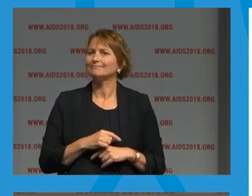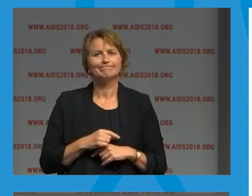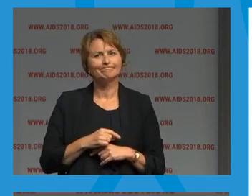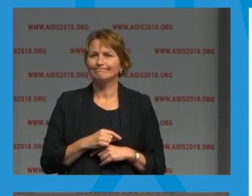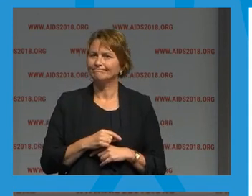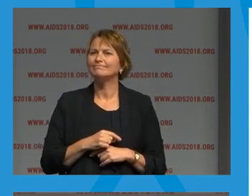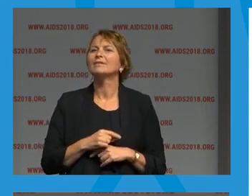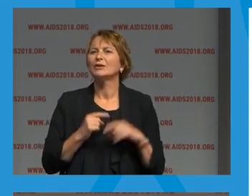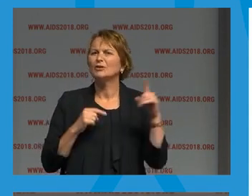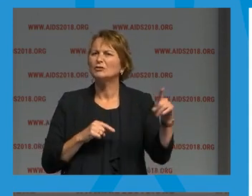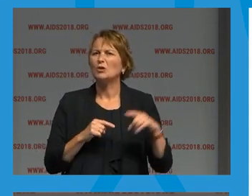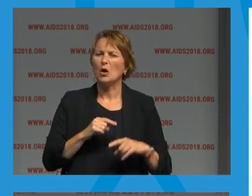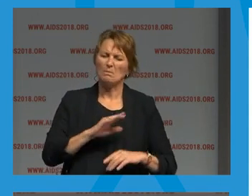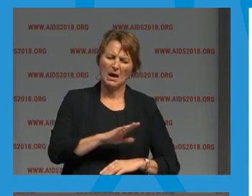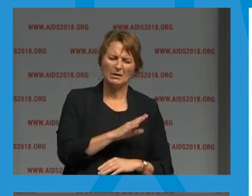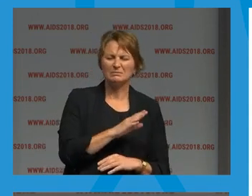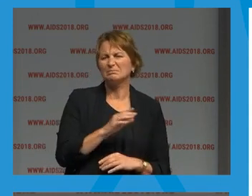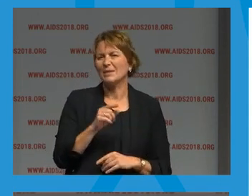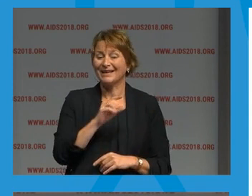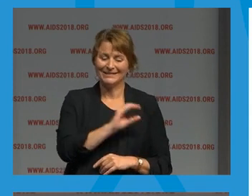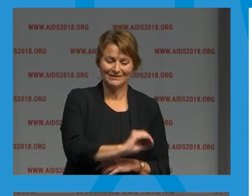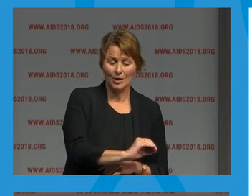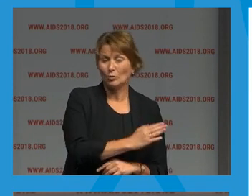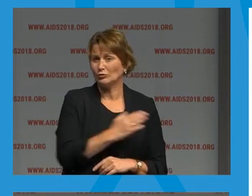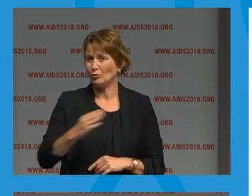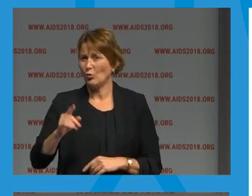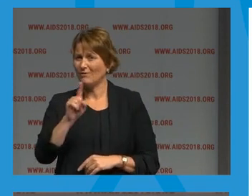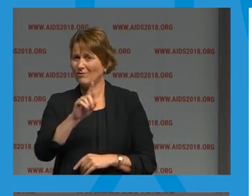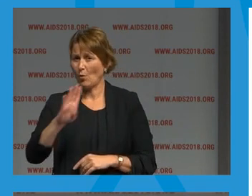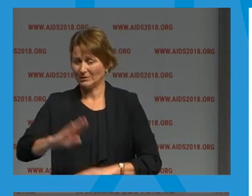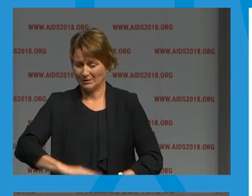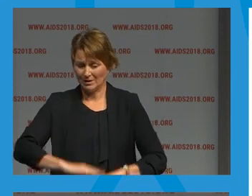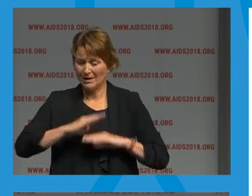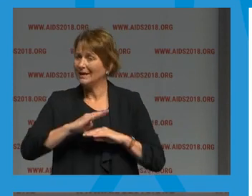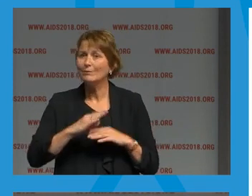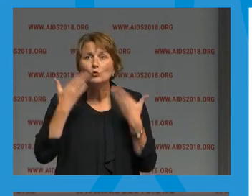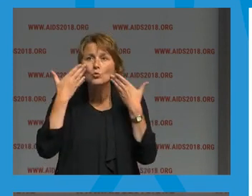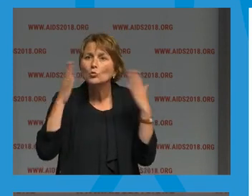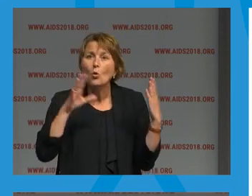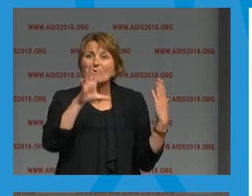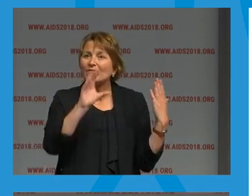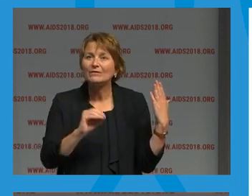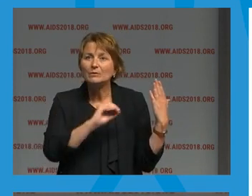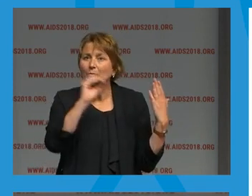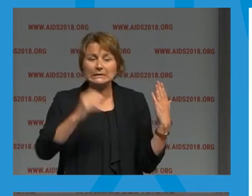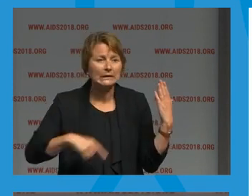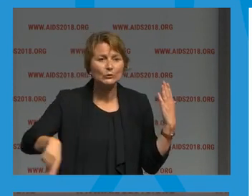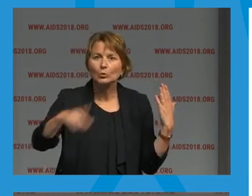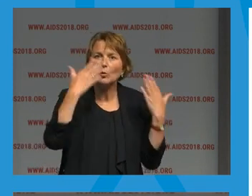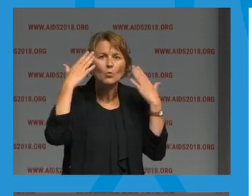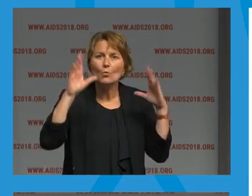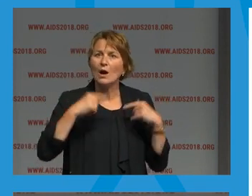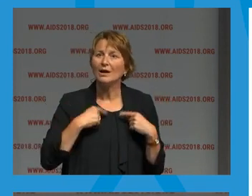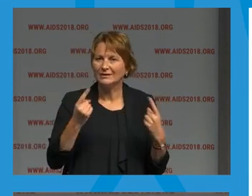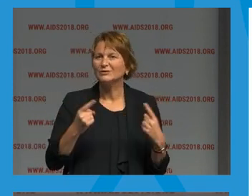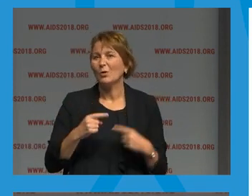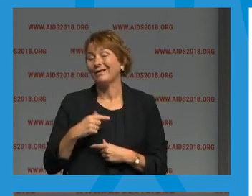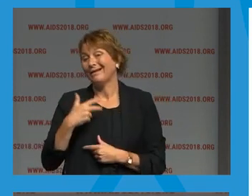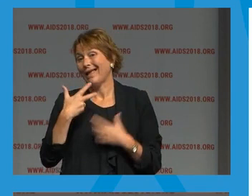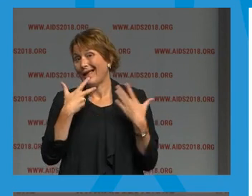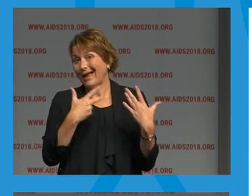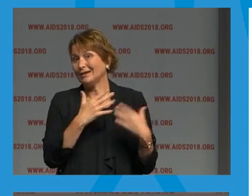half of the 0 to 14-year-olds, many of them well individuals, well children between the age of 8 and